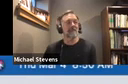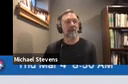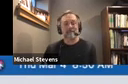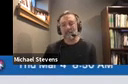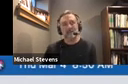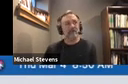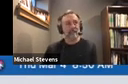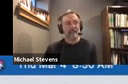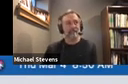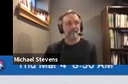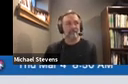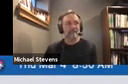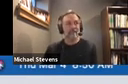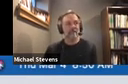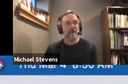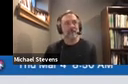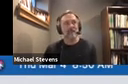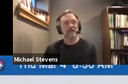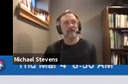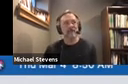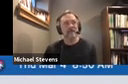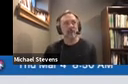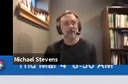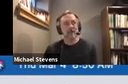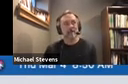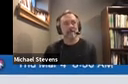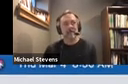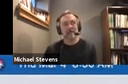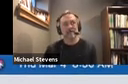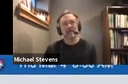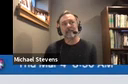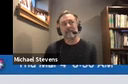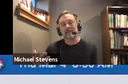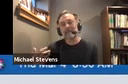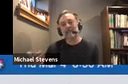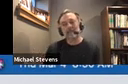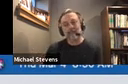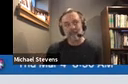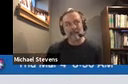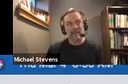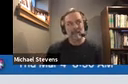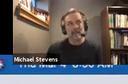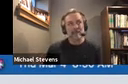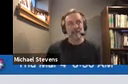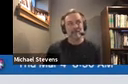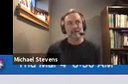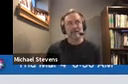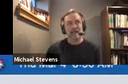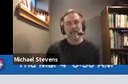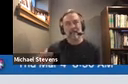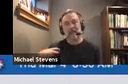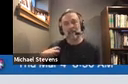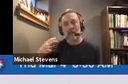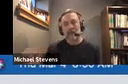And so as these are created, if you go down and you look at the warnings, you can see that this doesn't meet the guidelines that were selected.